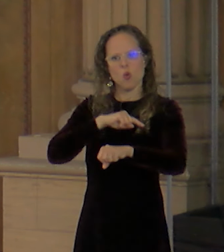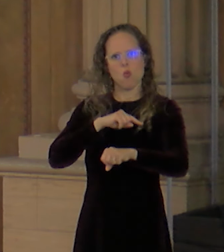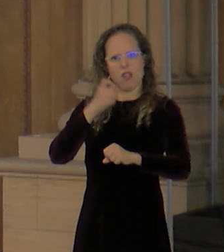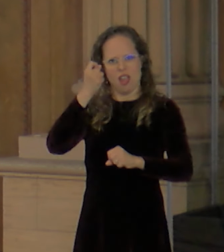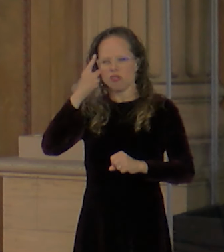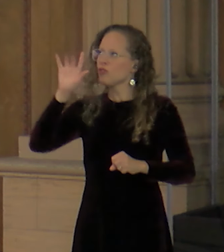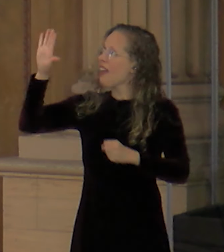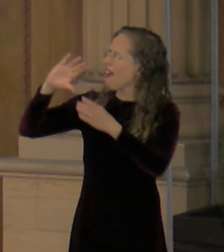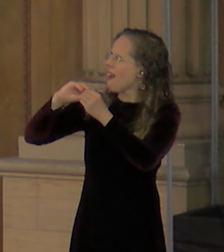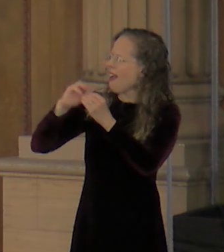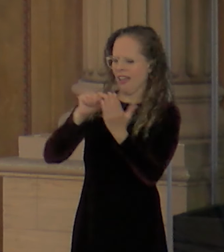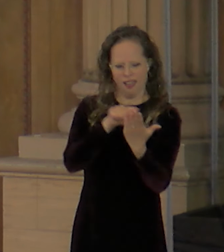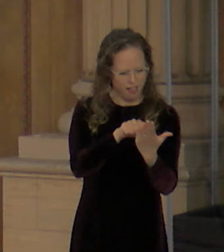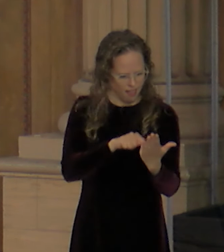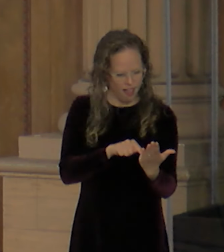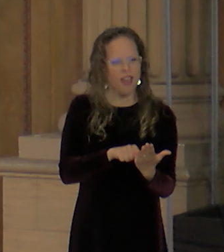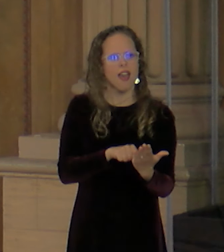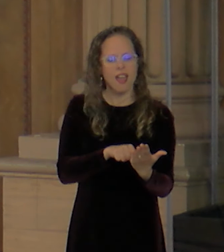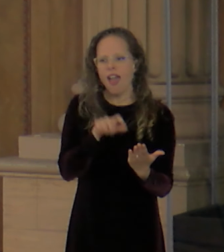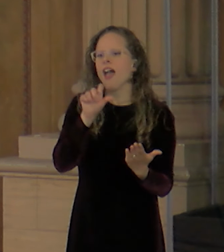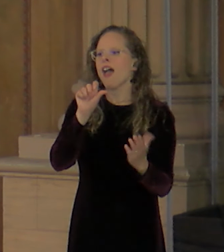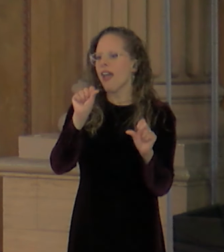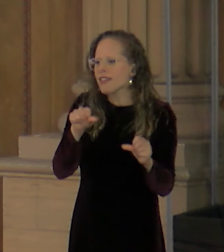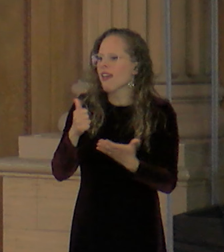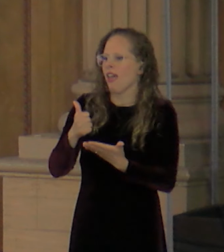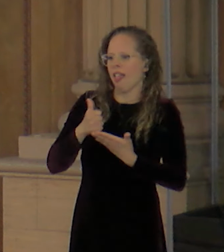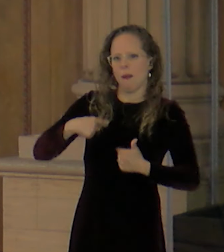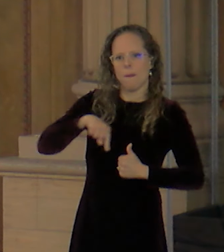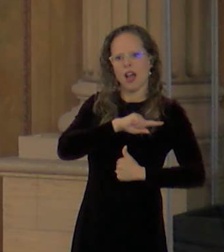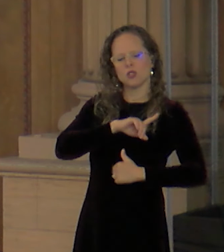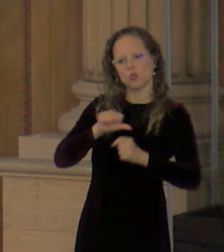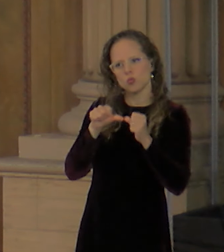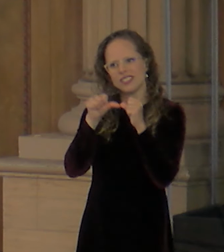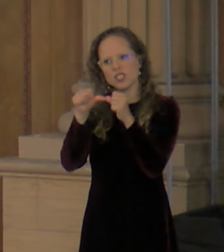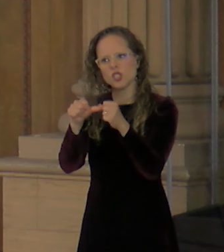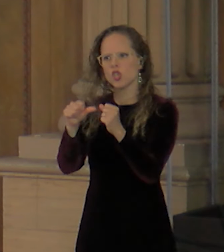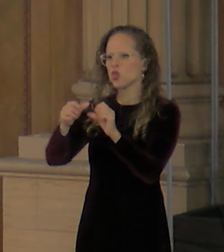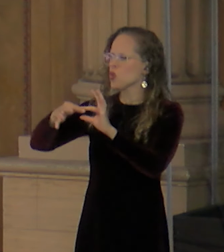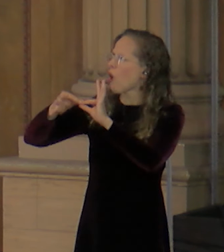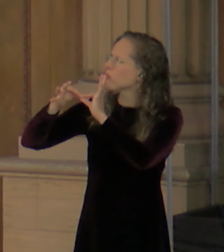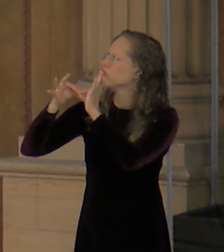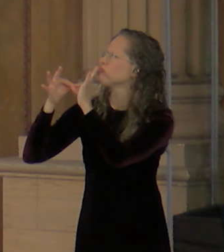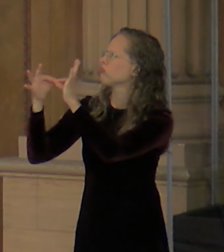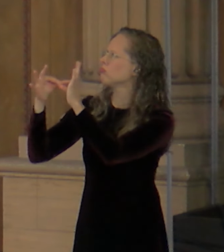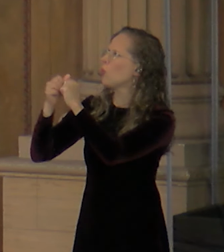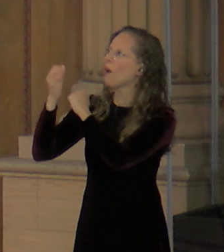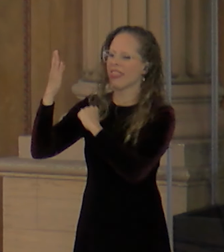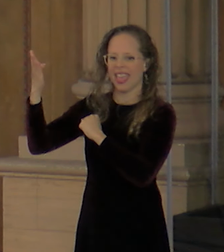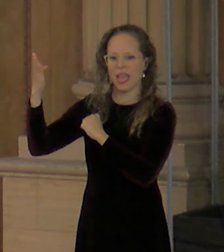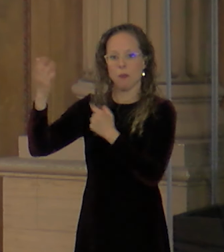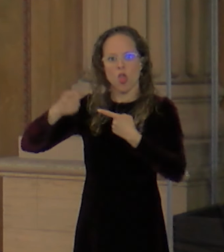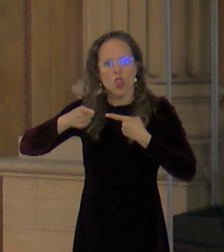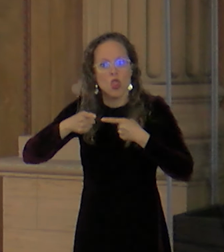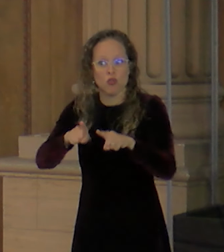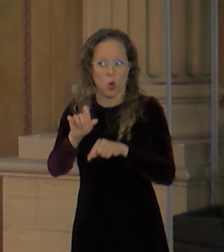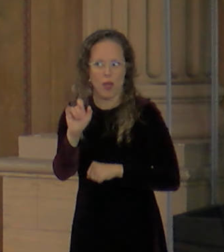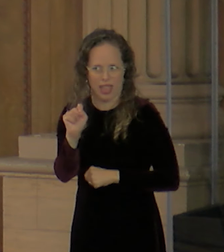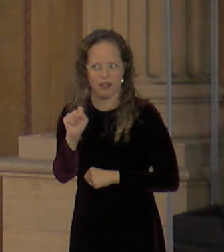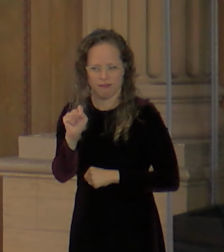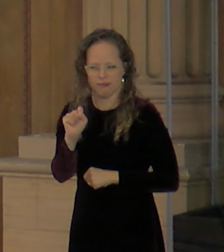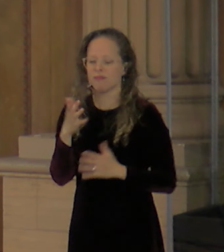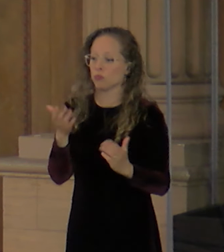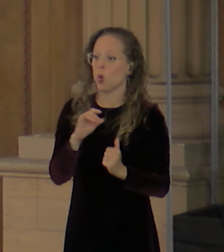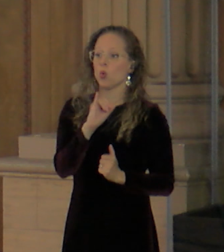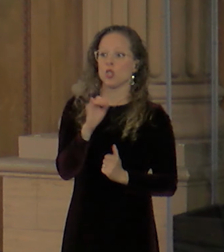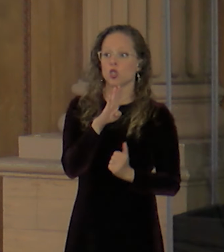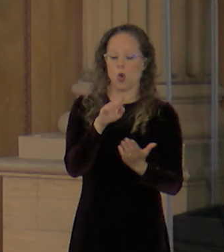continue to walk closely with God even when we suffer, even when we are sitting in our own ash heap. And so Job chapter 40, verse